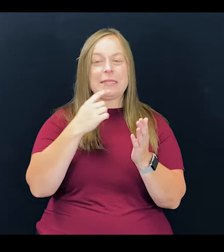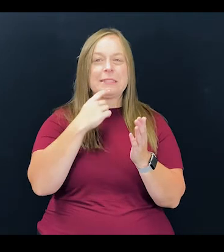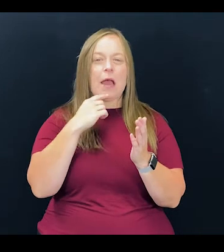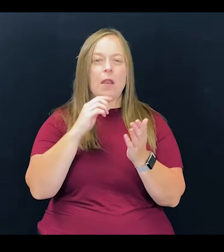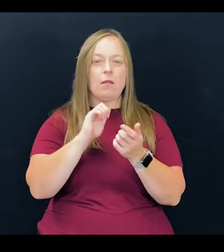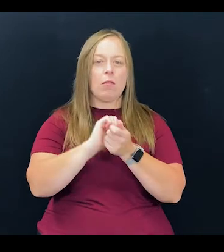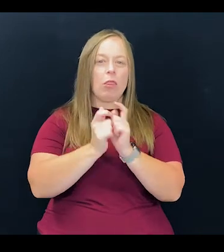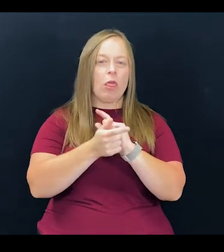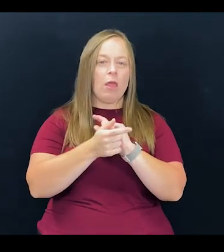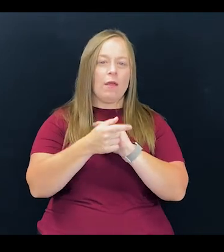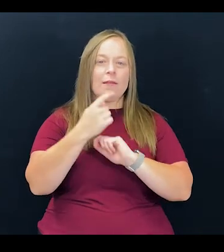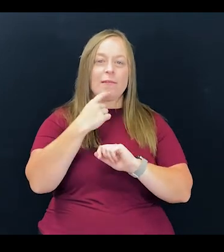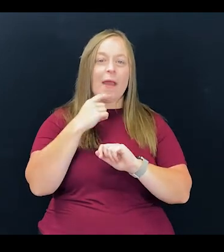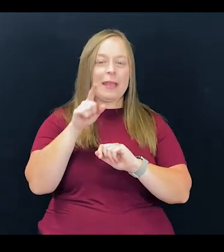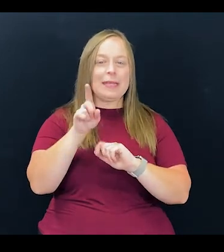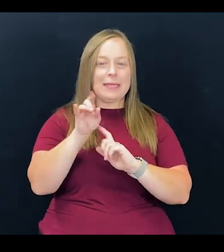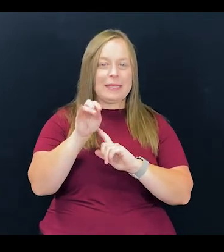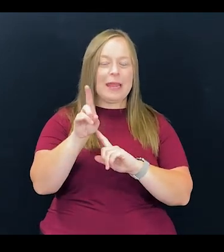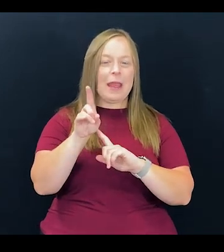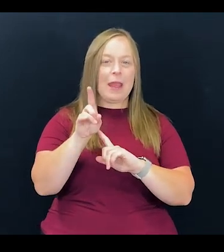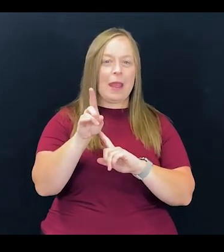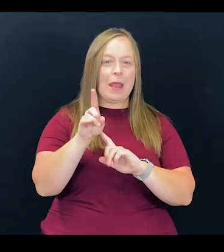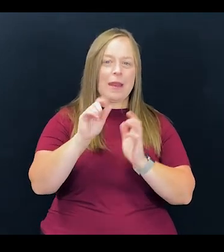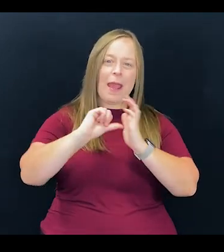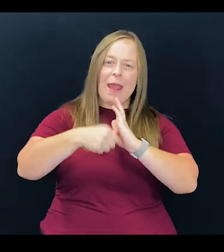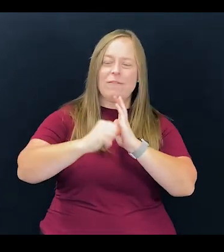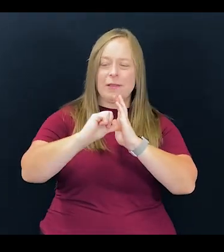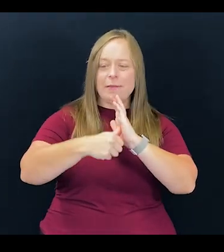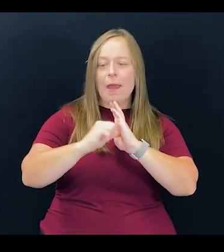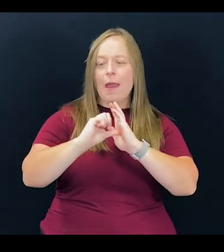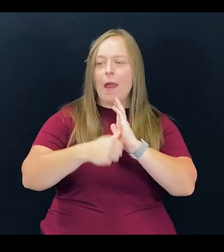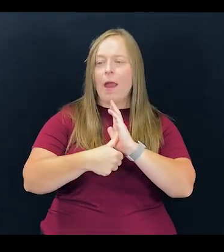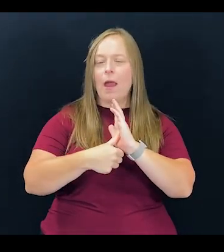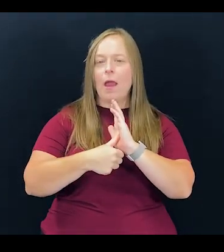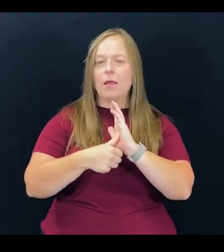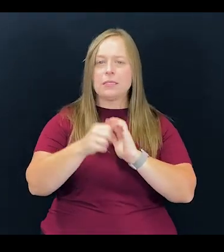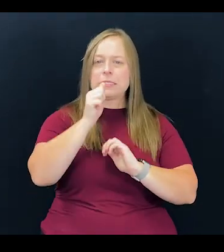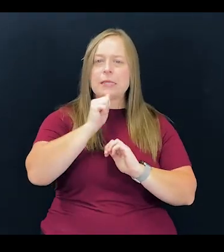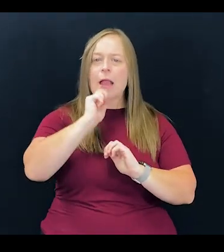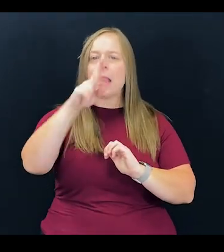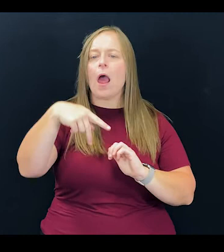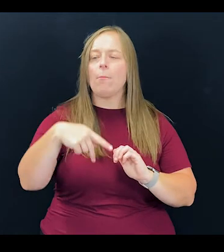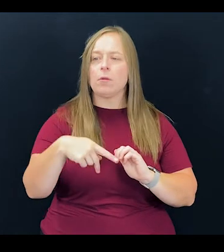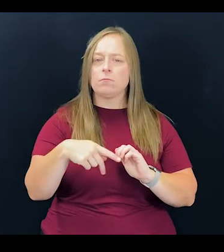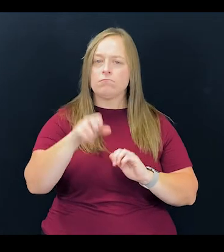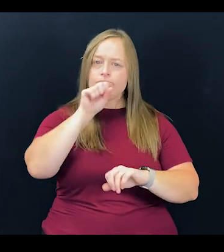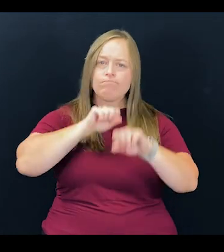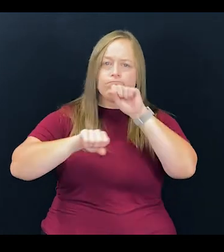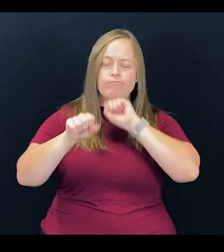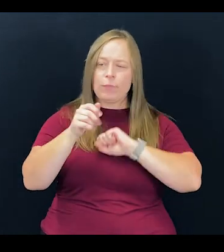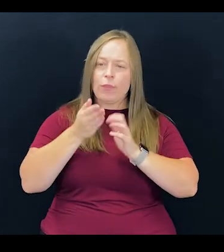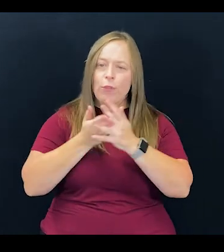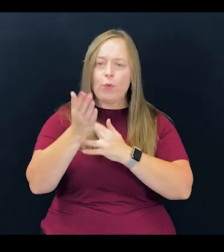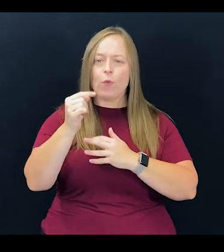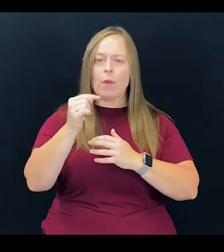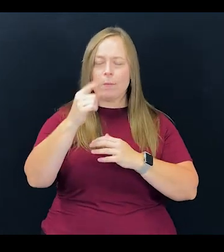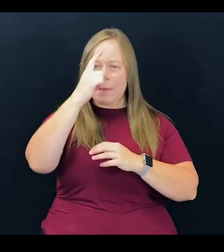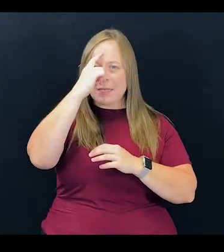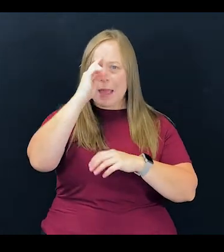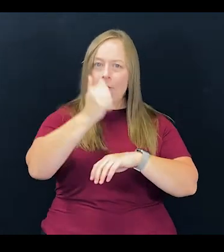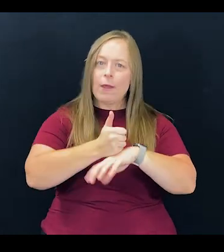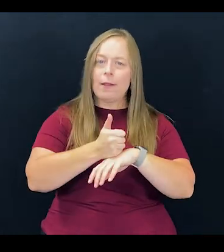we're kind of alluding to, and the fact is that he did really emphasize the suck it up and get through